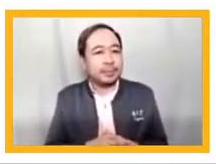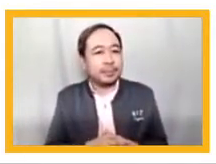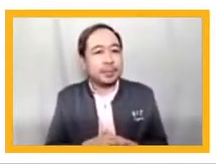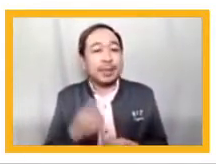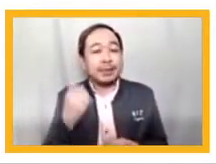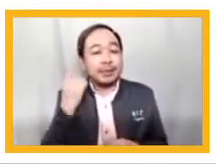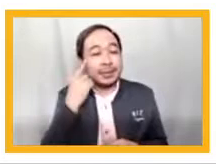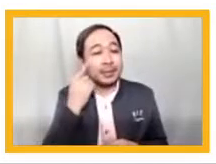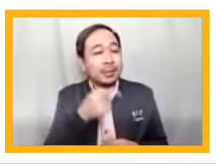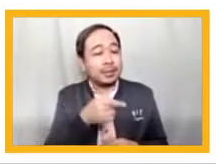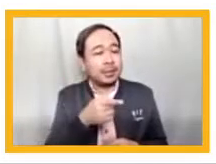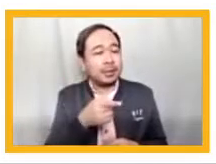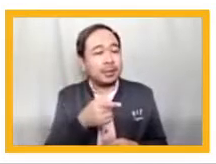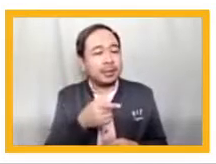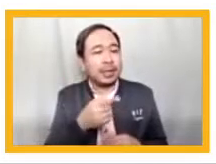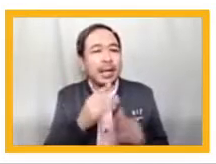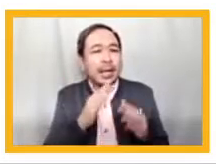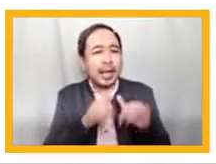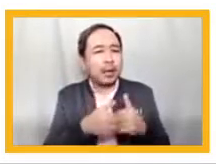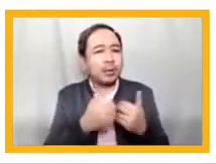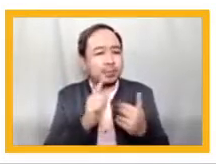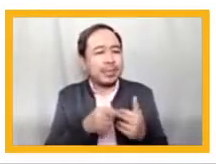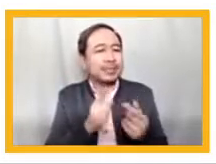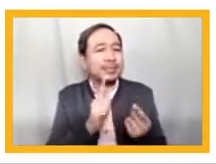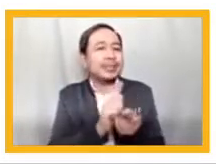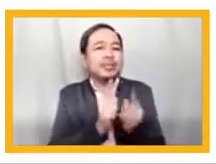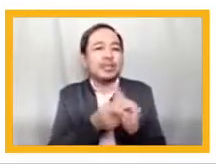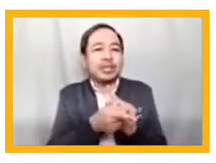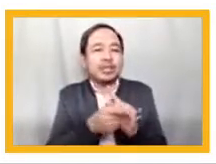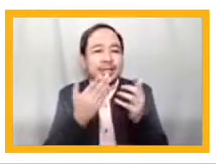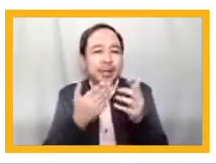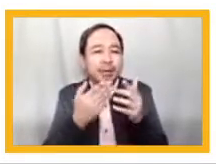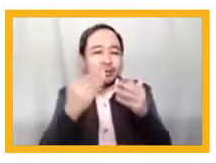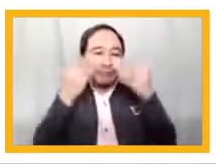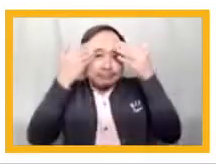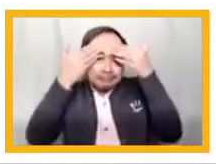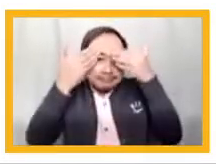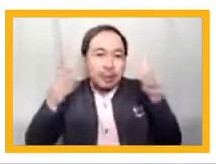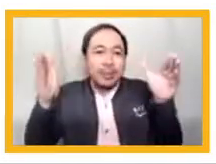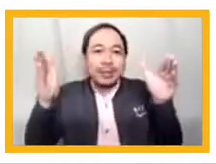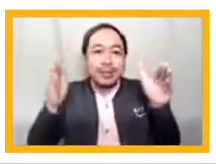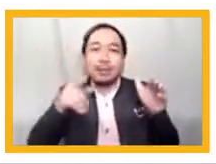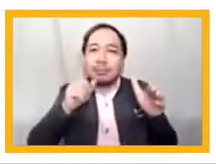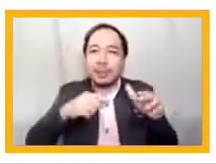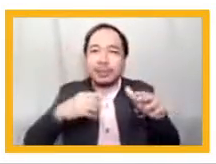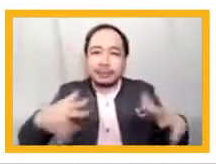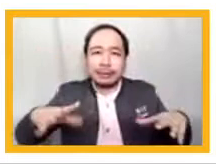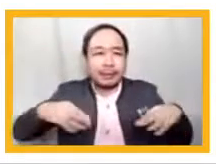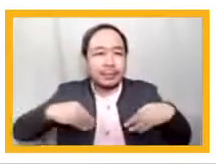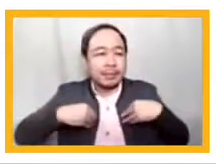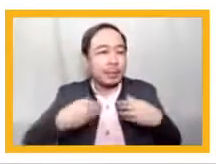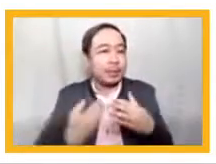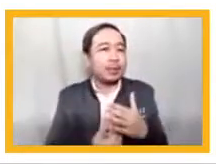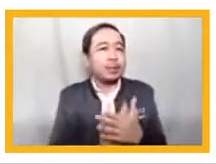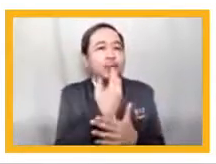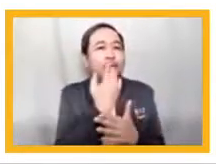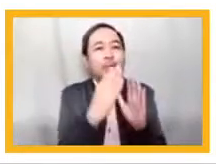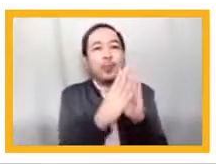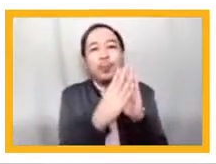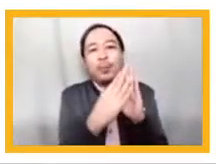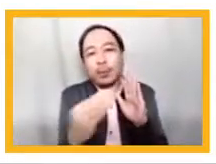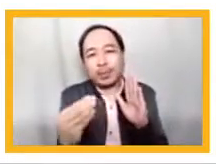so should be changed to open the mind and to accept the new model for the